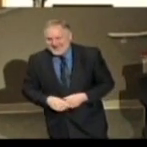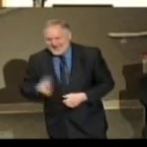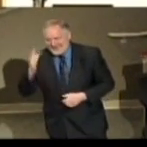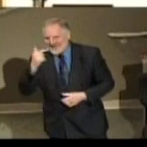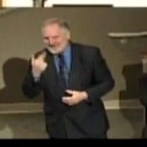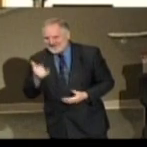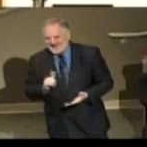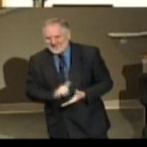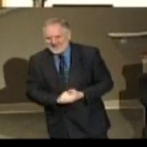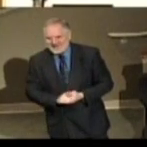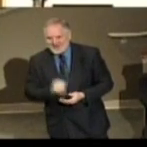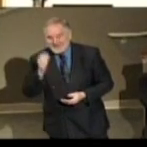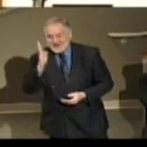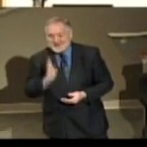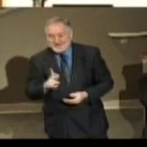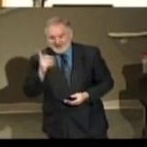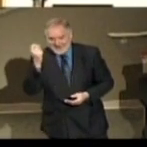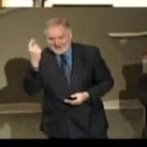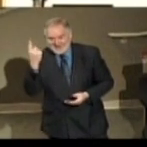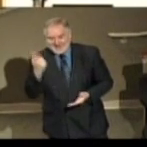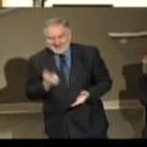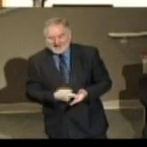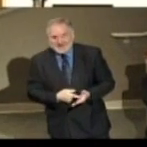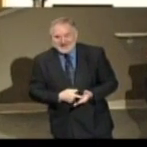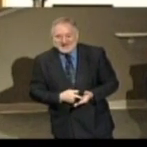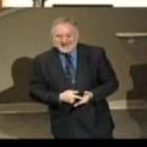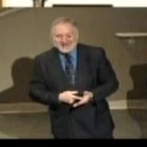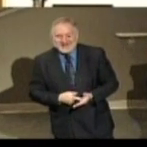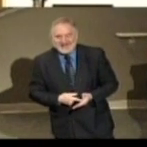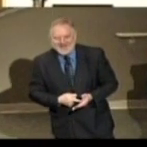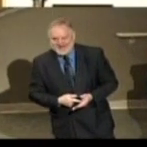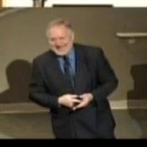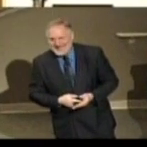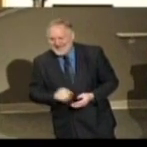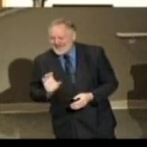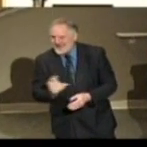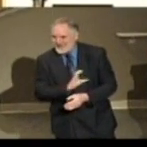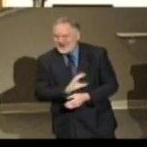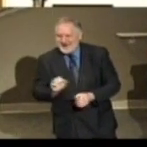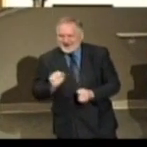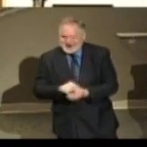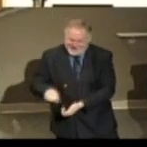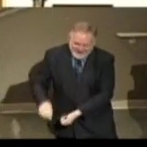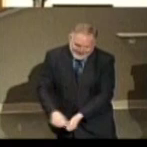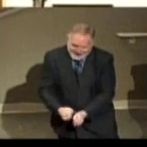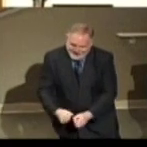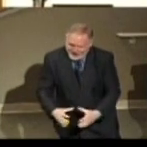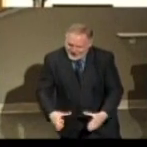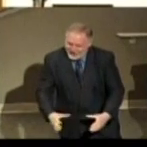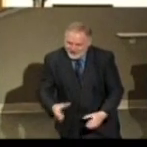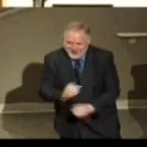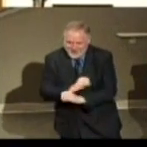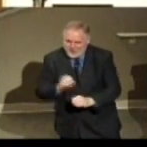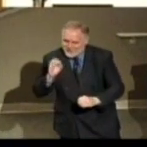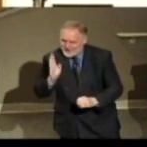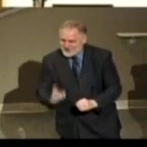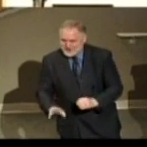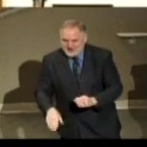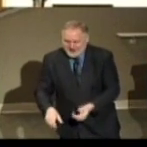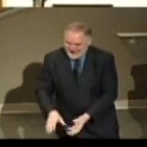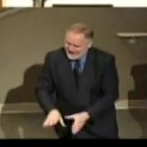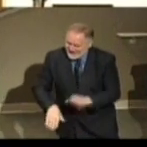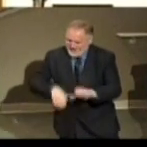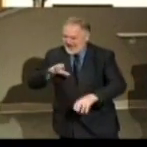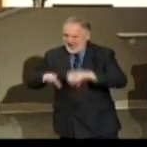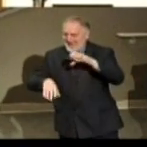that? Your preacher will understand this. A choir can dig a hole that no preacher can get out of." Boy, I love to watch these dear people